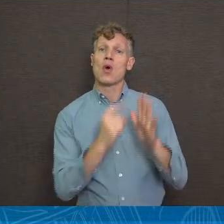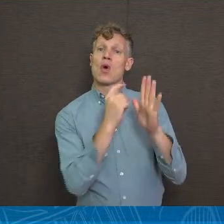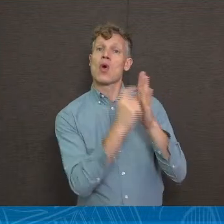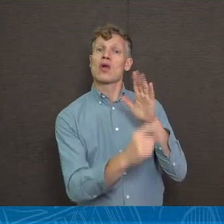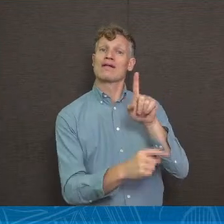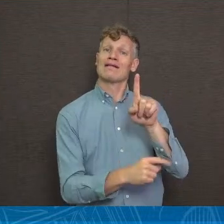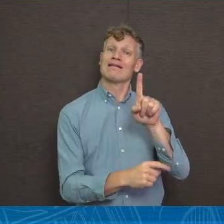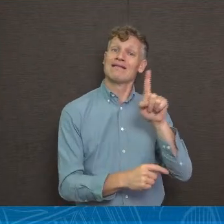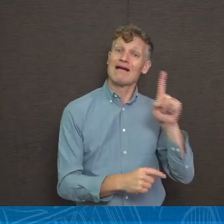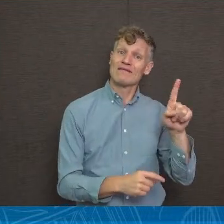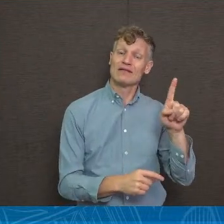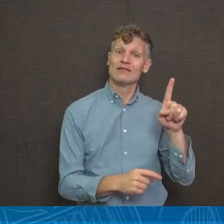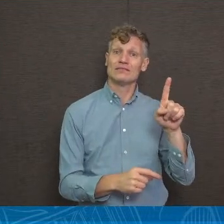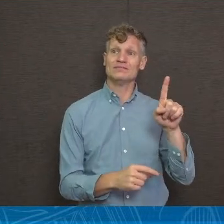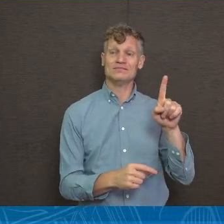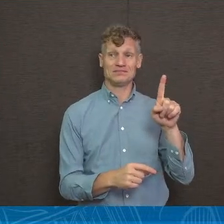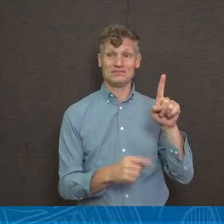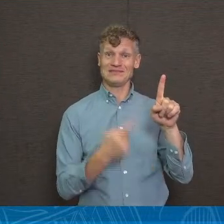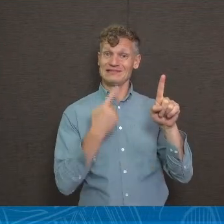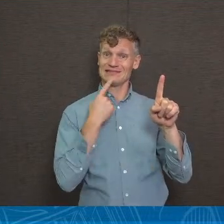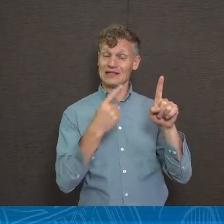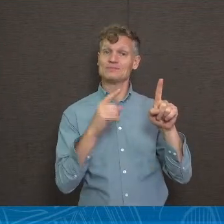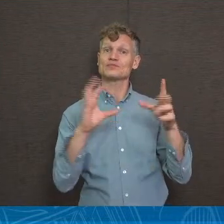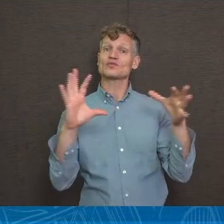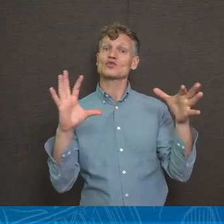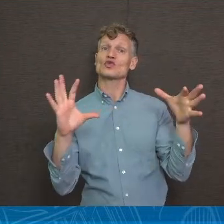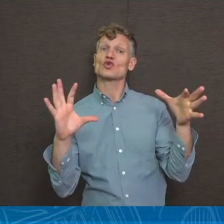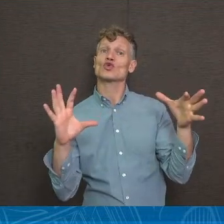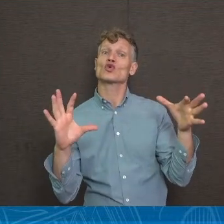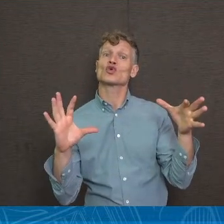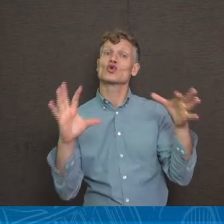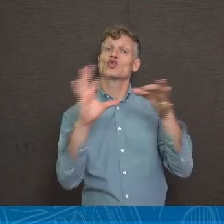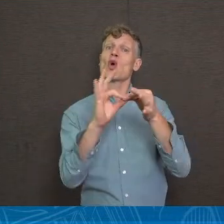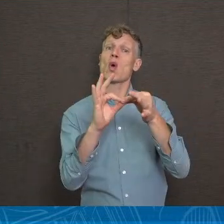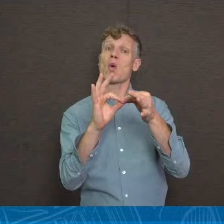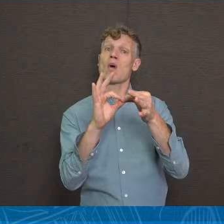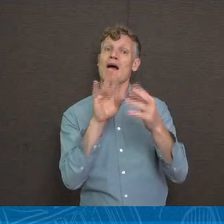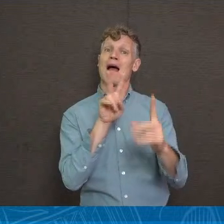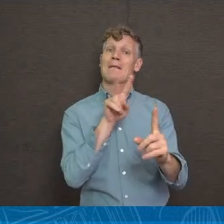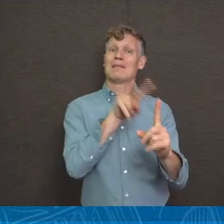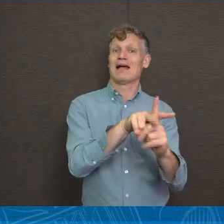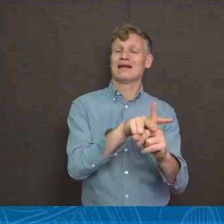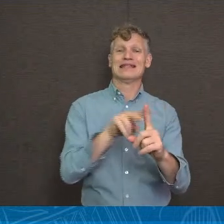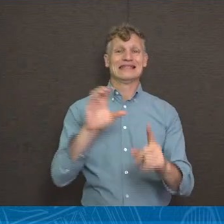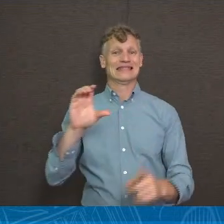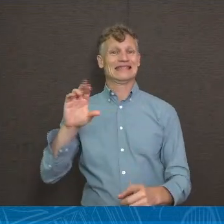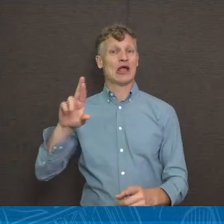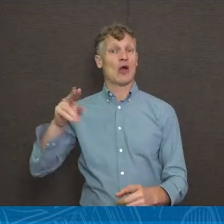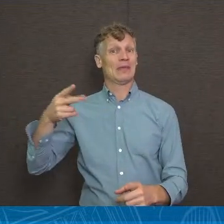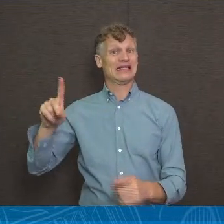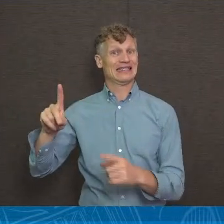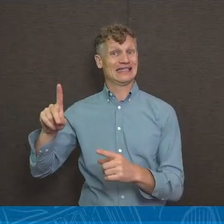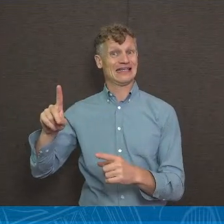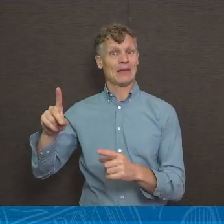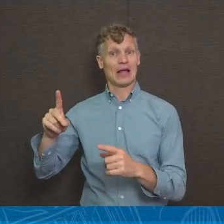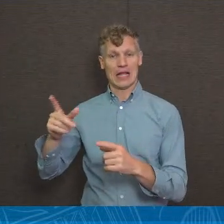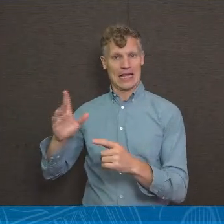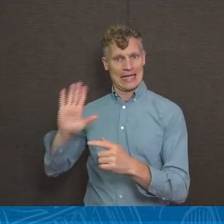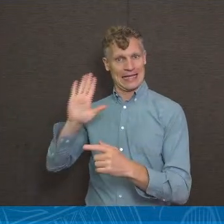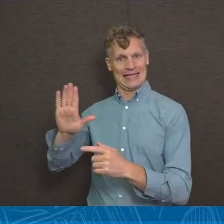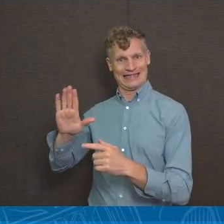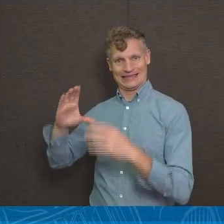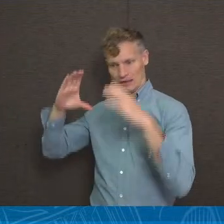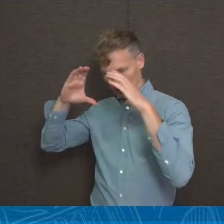establishes a co-applicability and complementarity of the CRPD with other fields of international